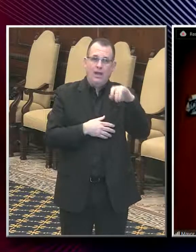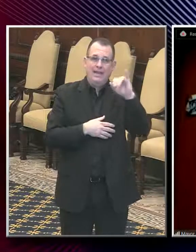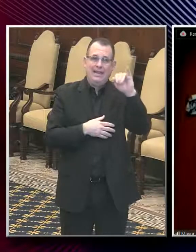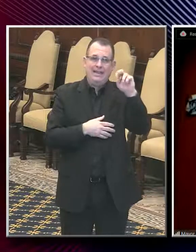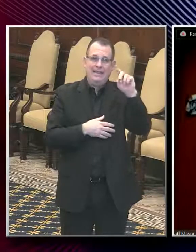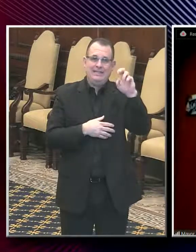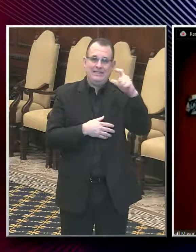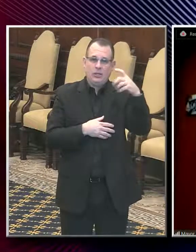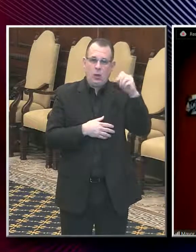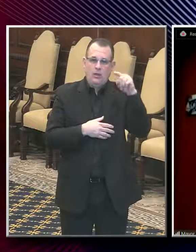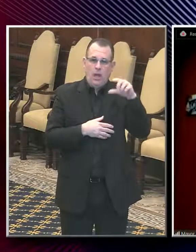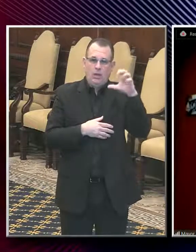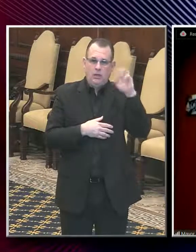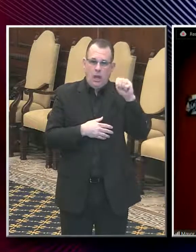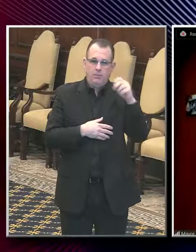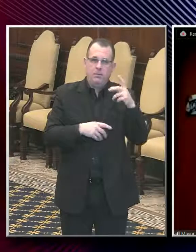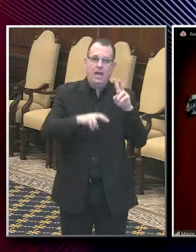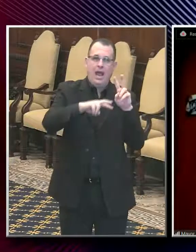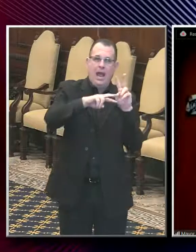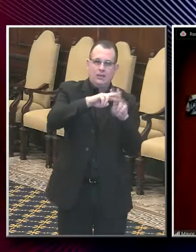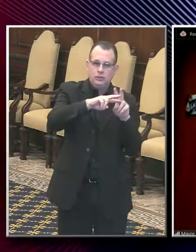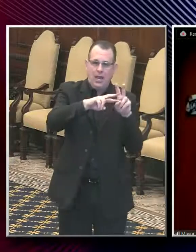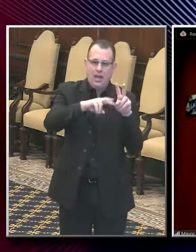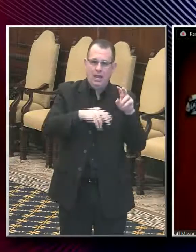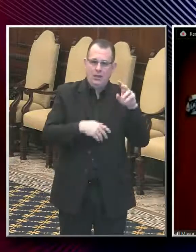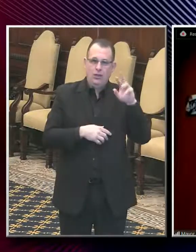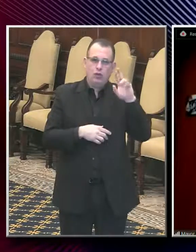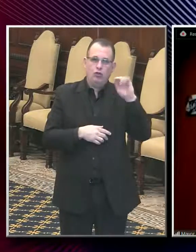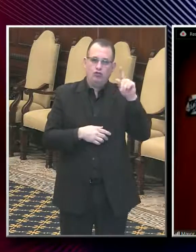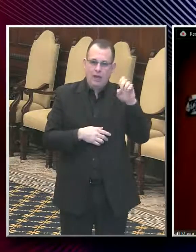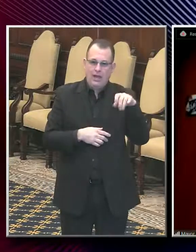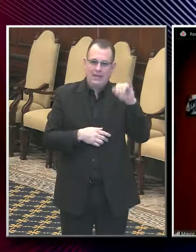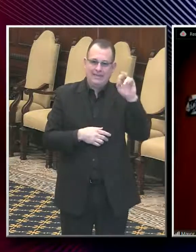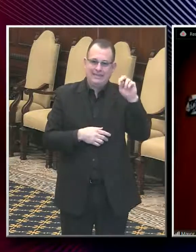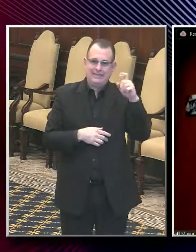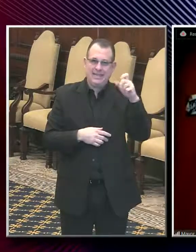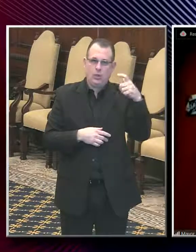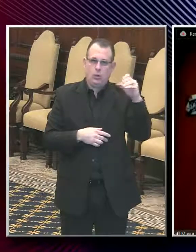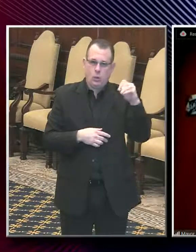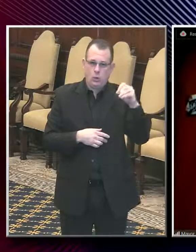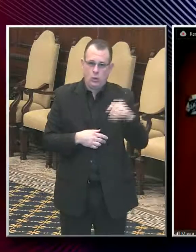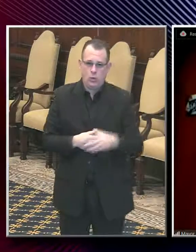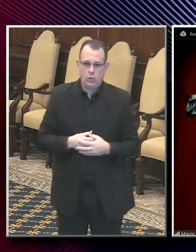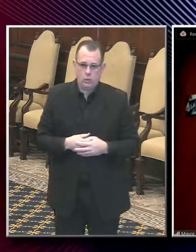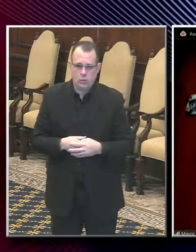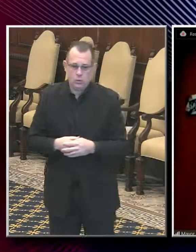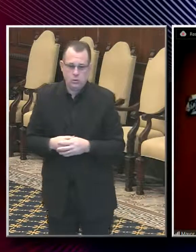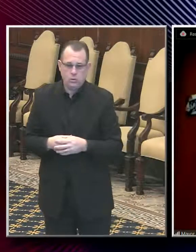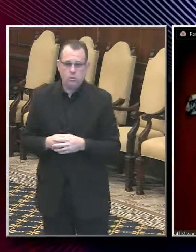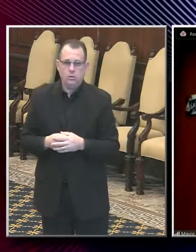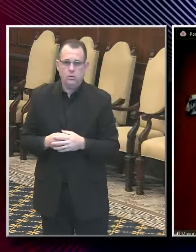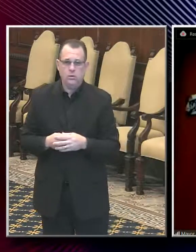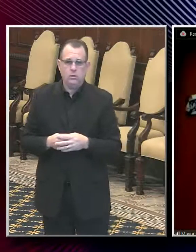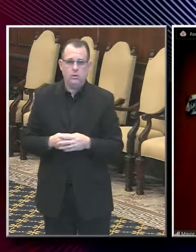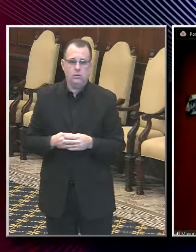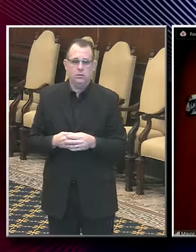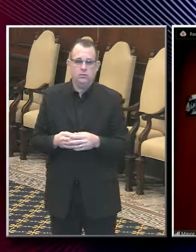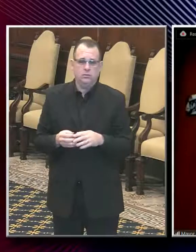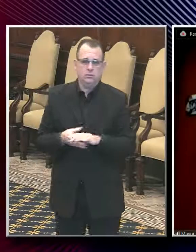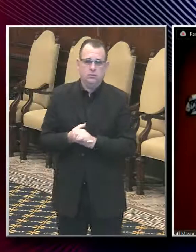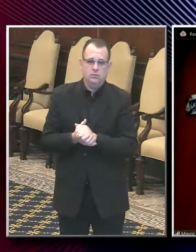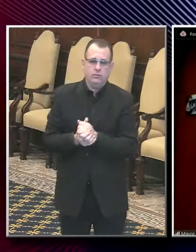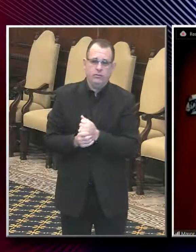rideindigo.com or follow #RideIndigo on social media. Indigo's local operations team has updated